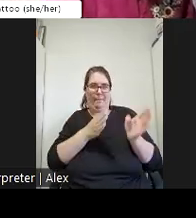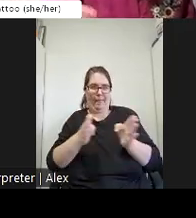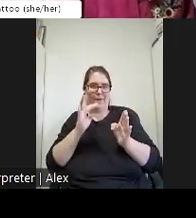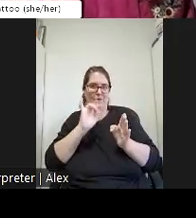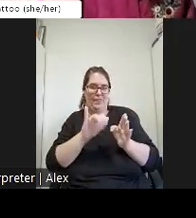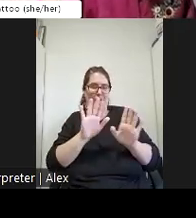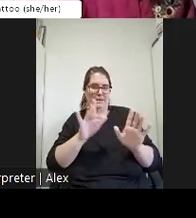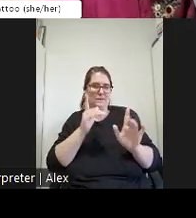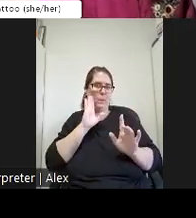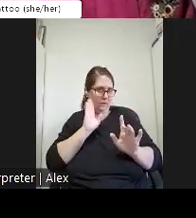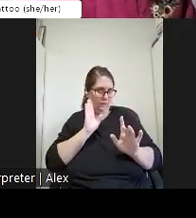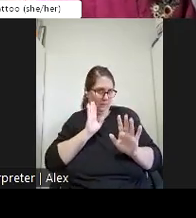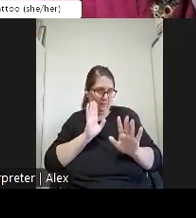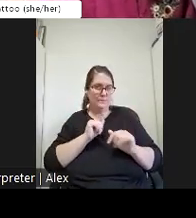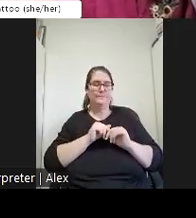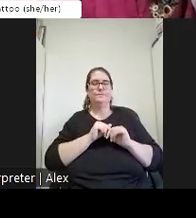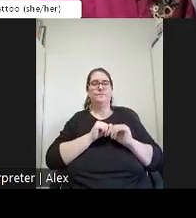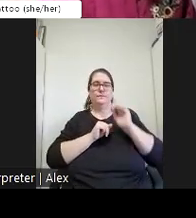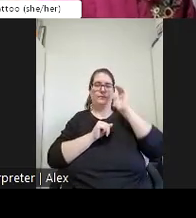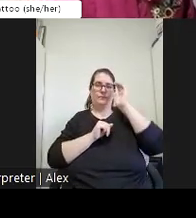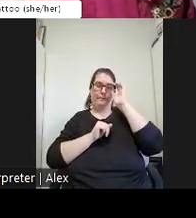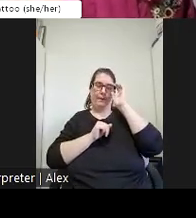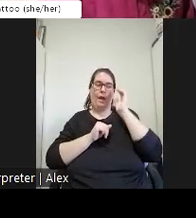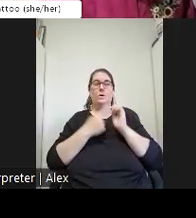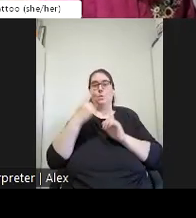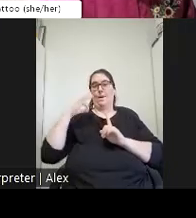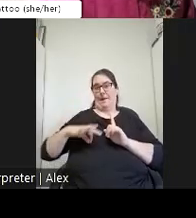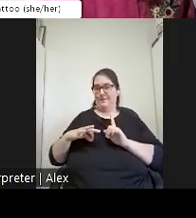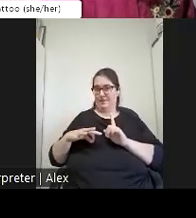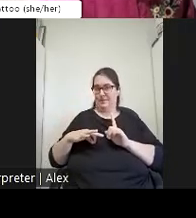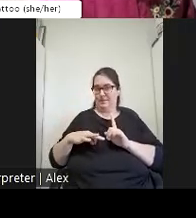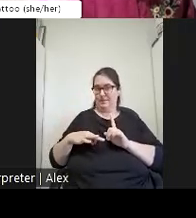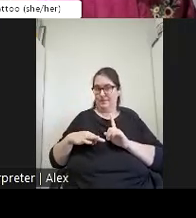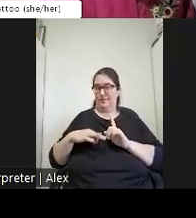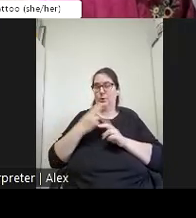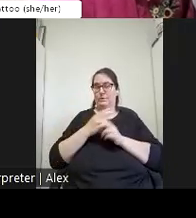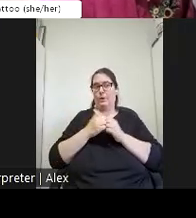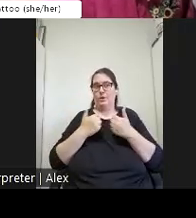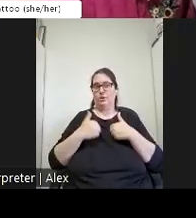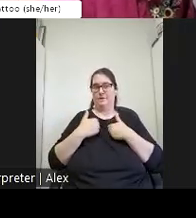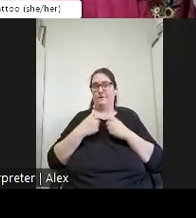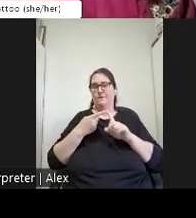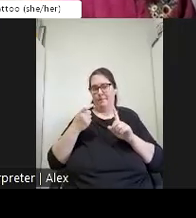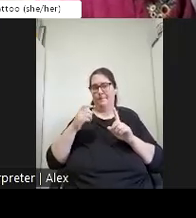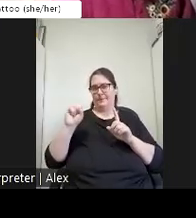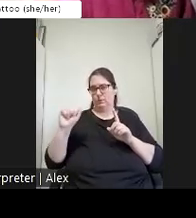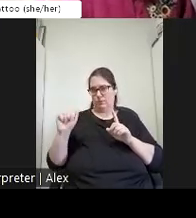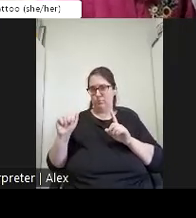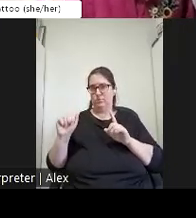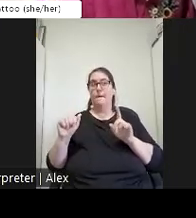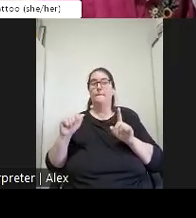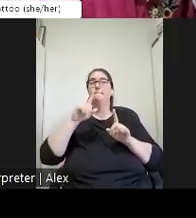of the tool is. There is a benefit in using it with survivors of sexual violence, but it's not